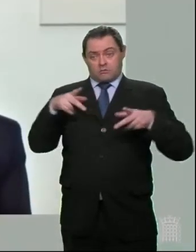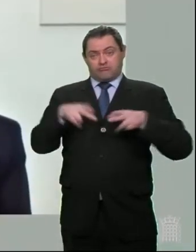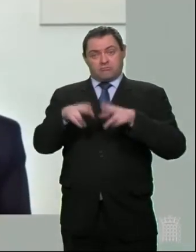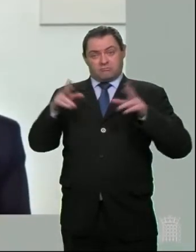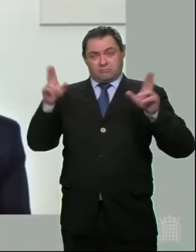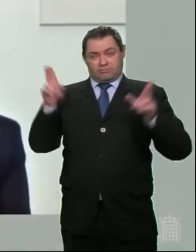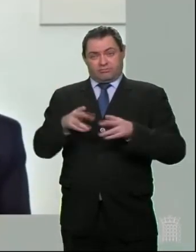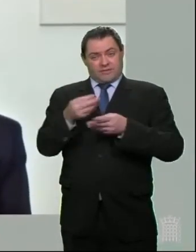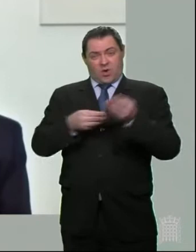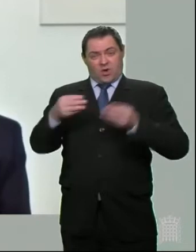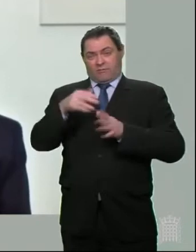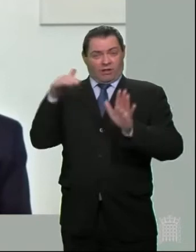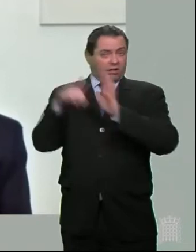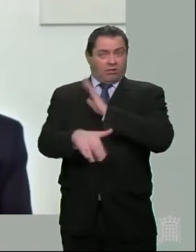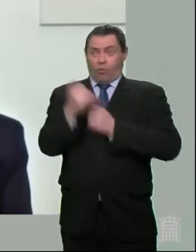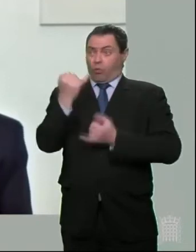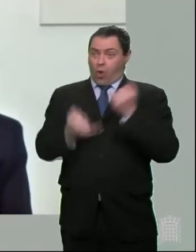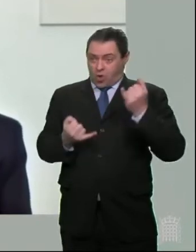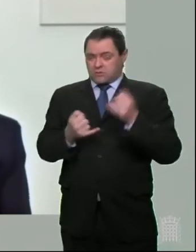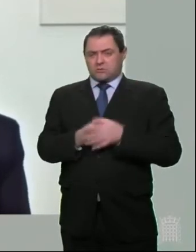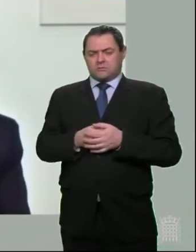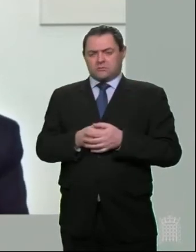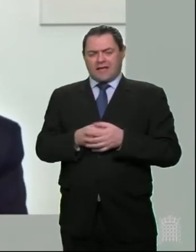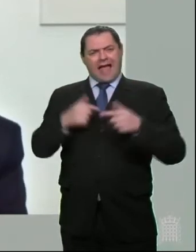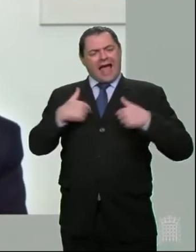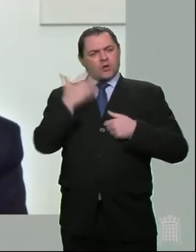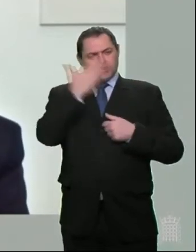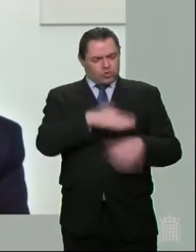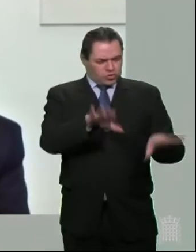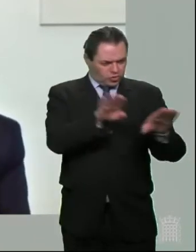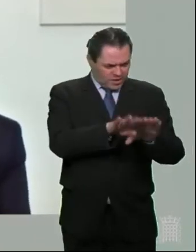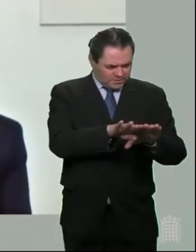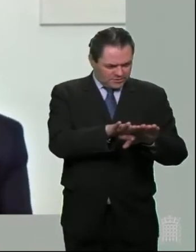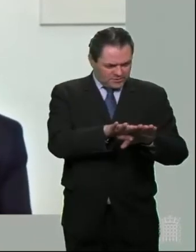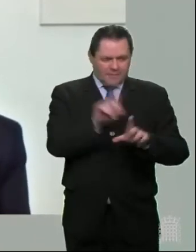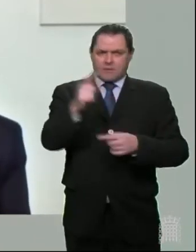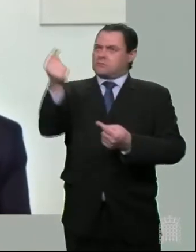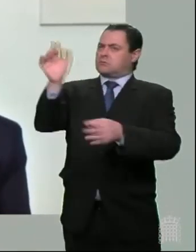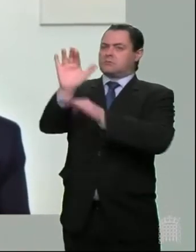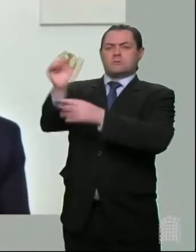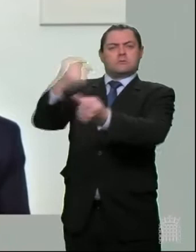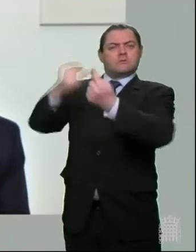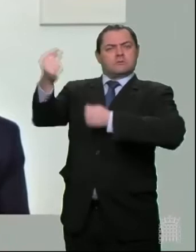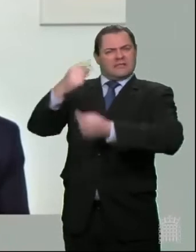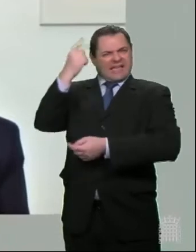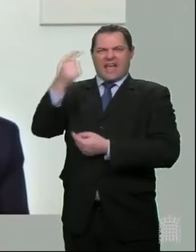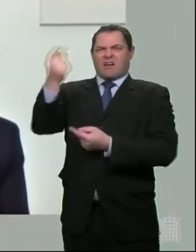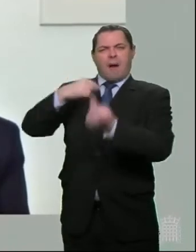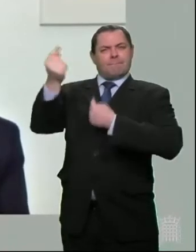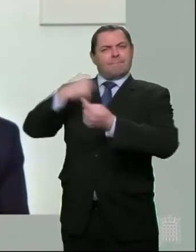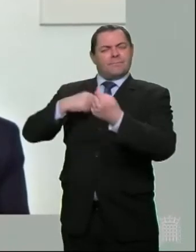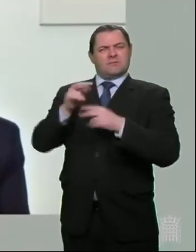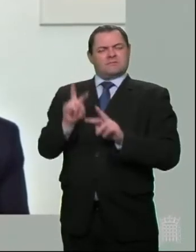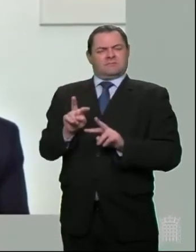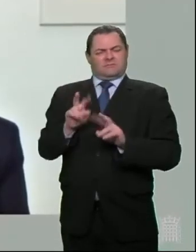closed and our borders are open. And my biggest concern is that the Prime Minister still hasn't learnt